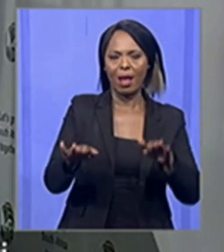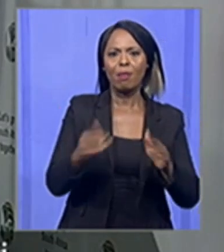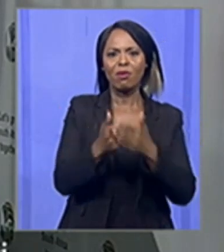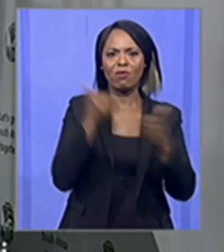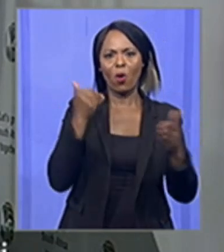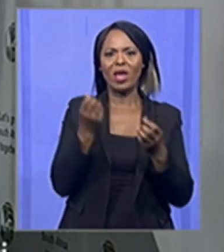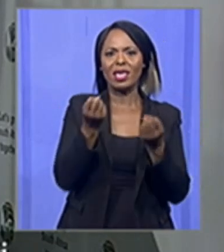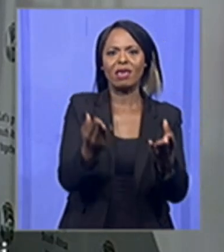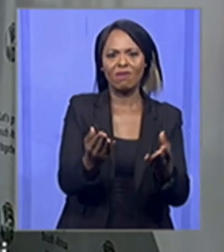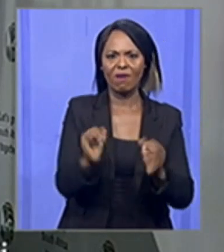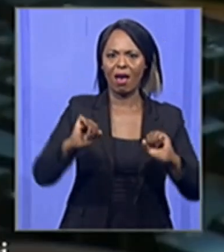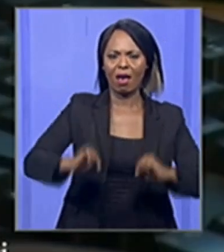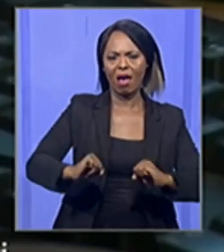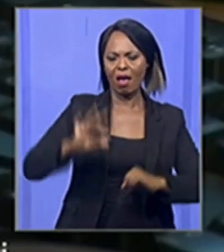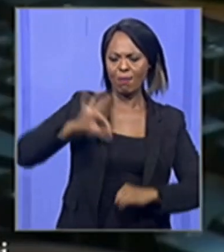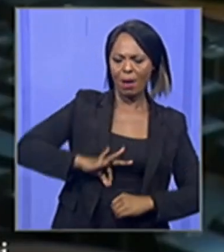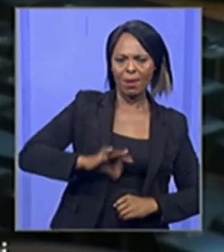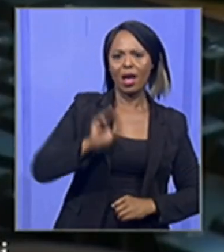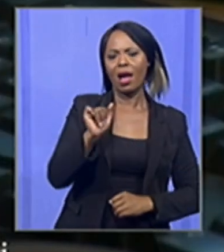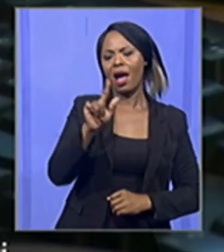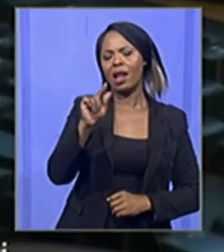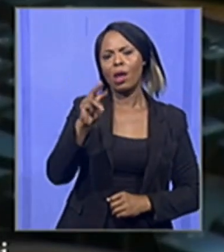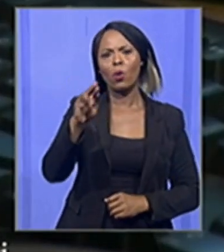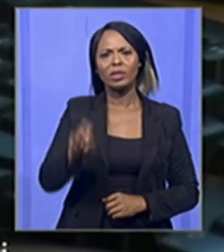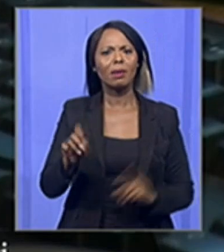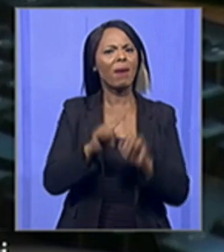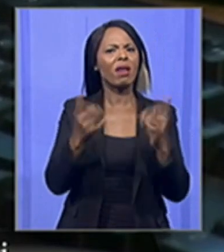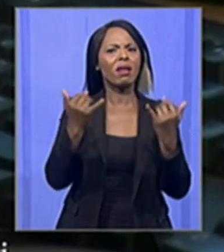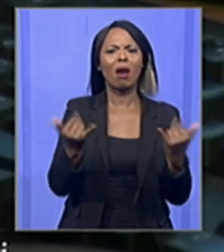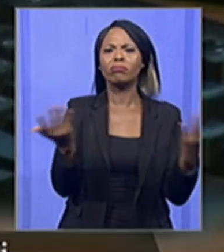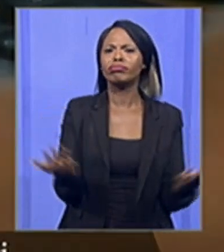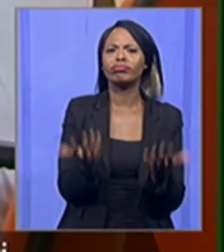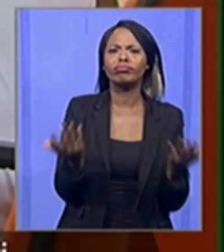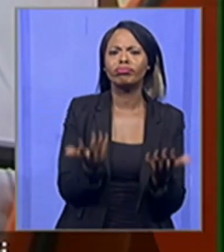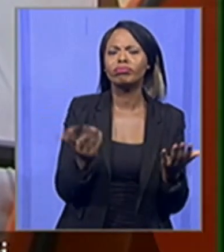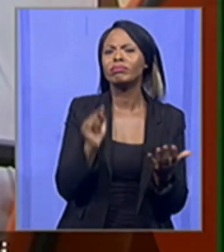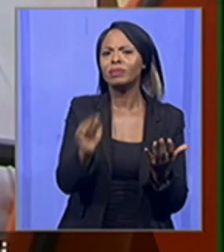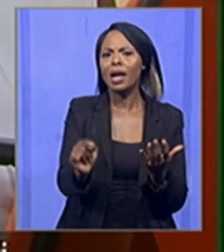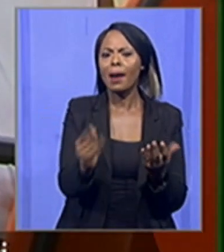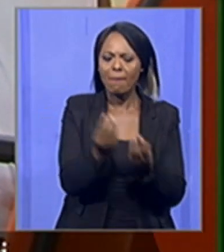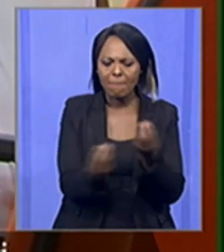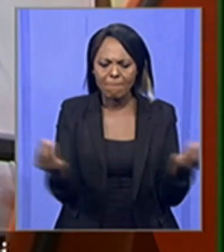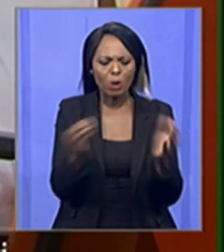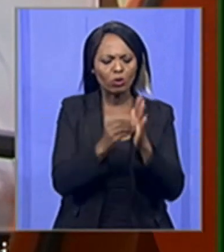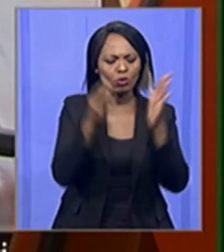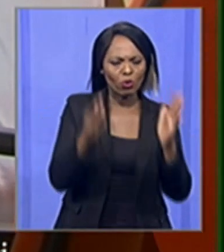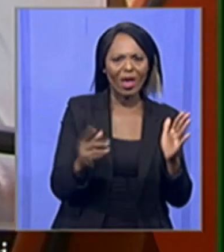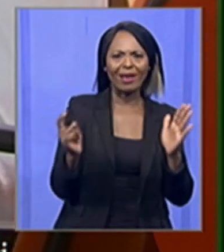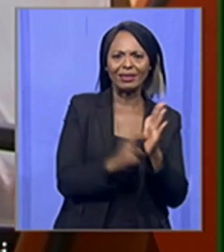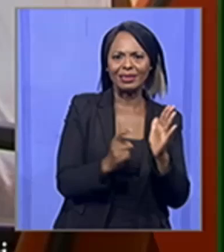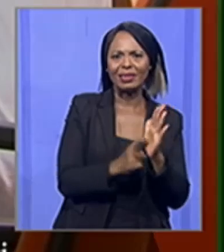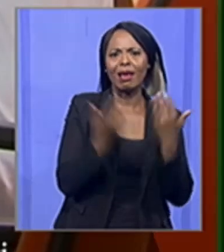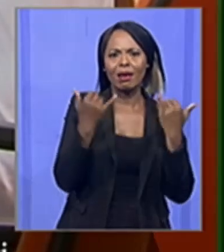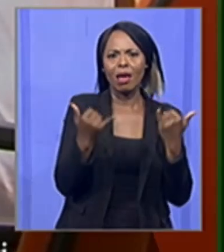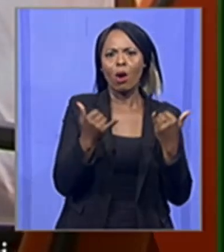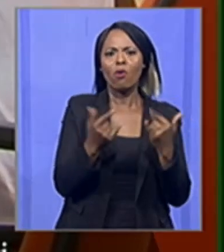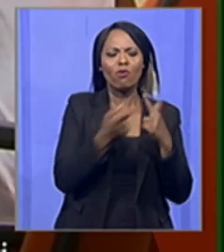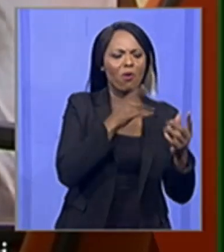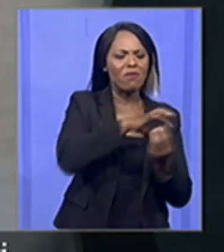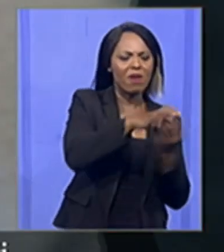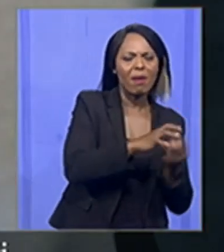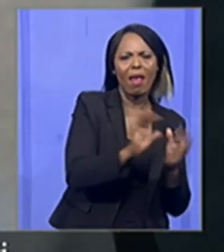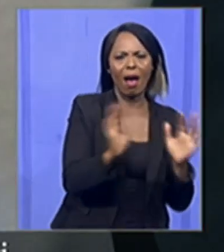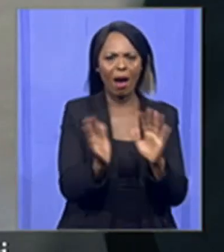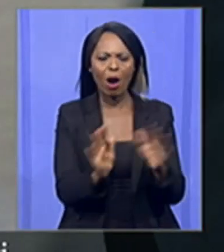di-allowances but ngwaga re bone gore ga re itukišetše because re a tseba gore bana ba re thušanang le bona ba tlhaga di-familing tše di